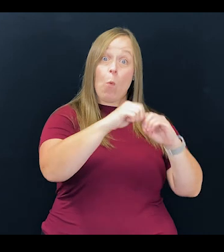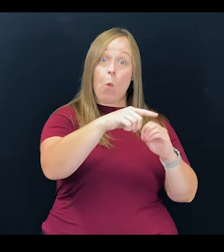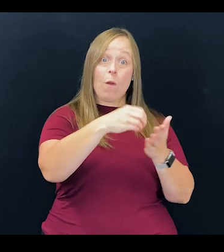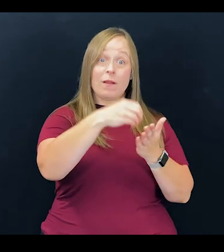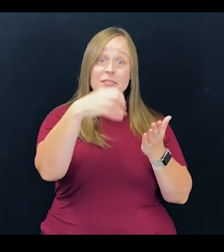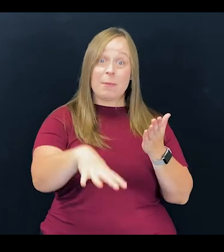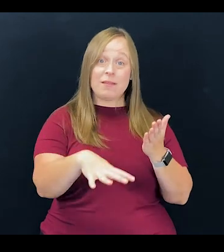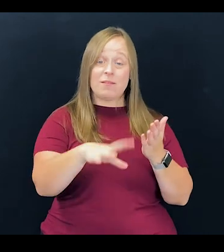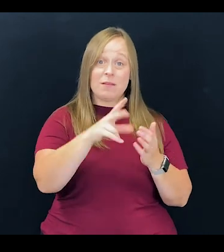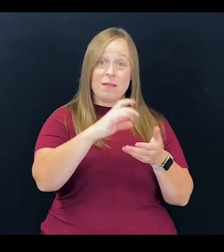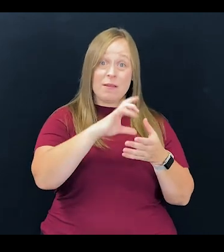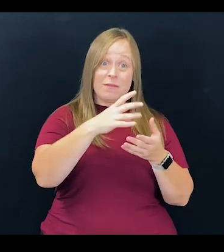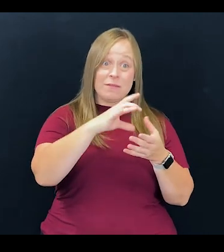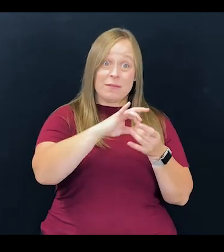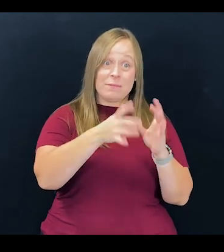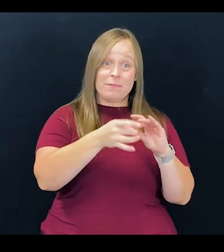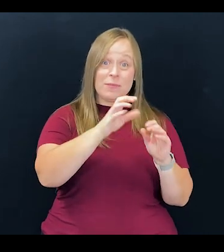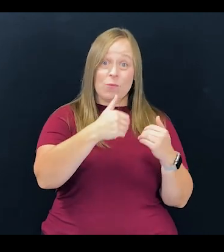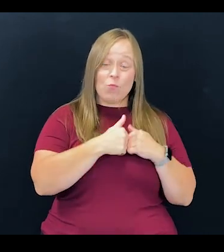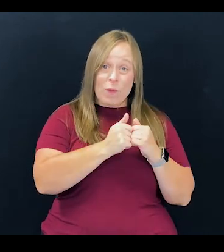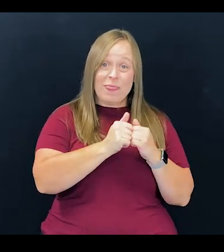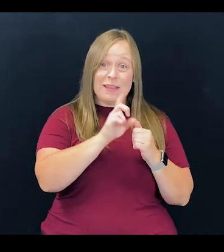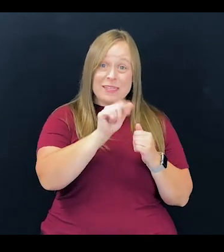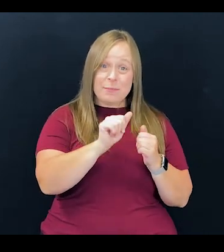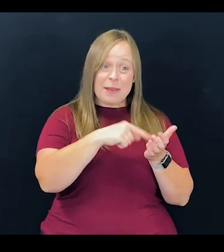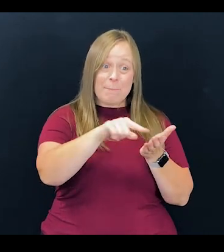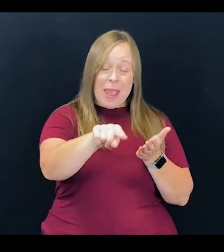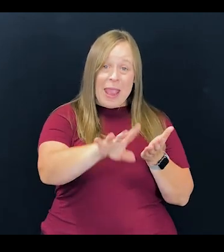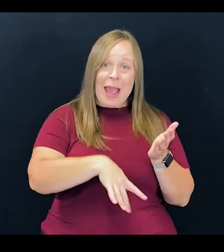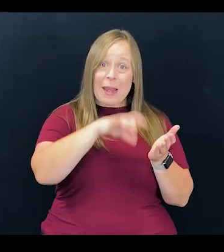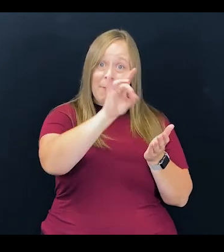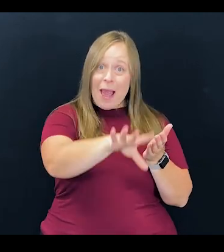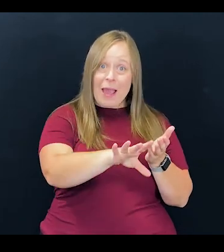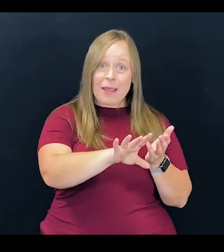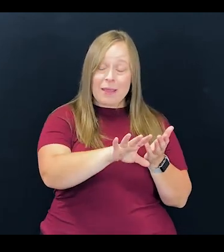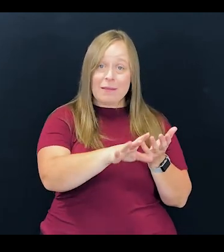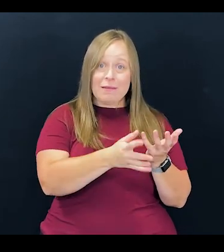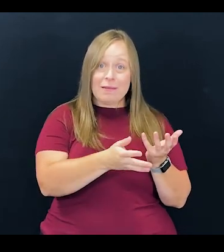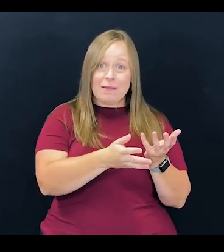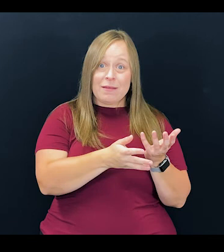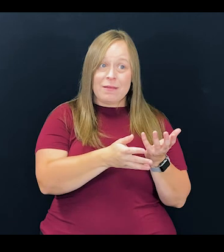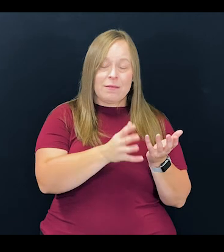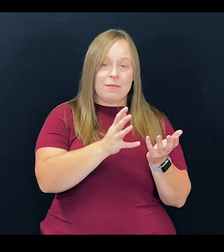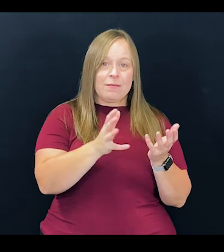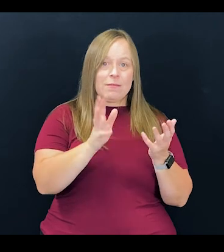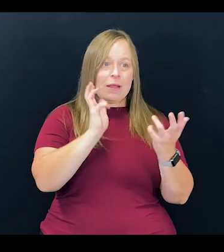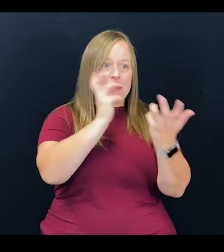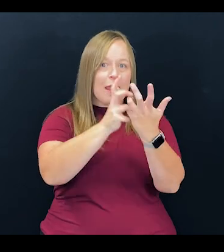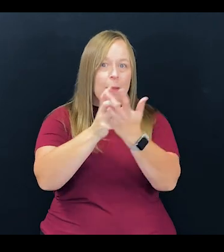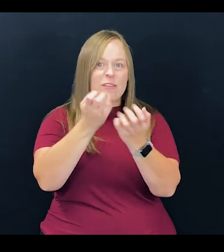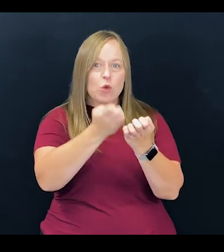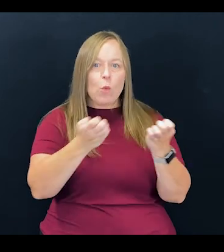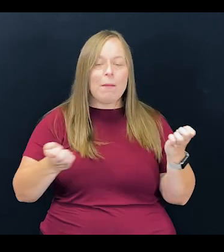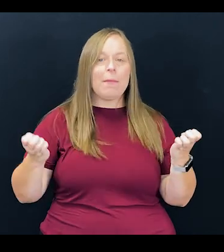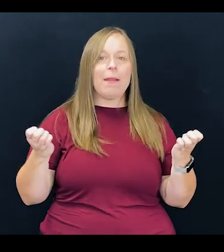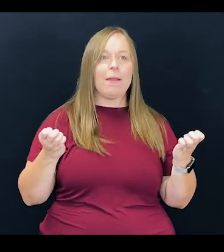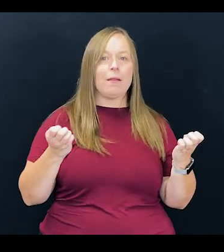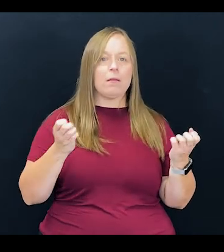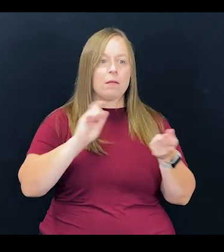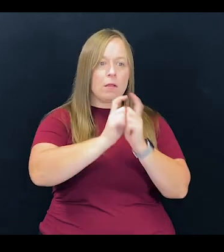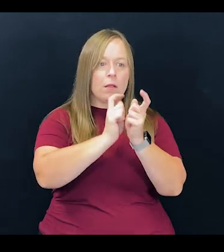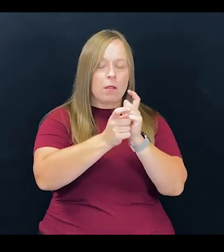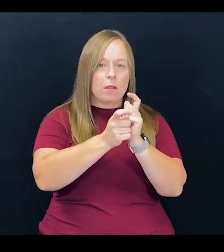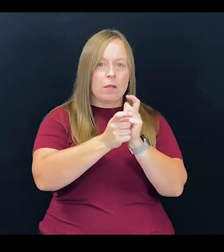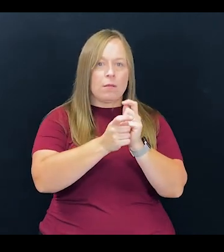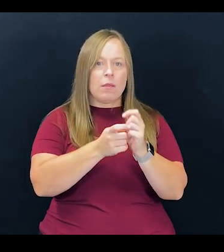more so expensive to be a Paralympian. Folks who have to pay out of pocket for adaptive equipment, whether